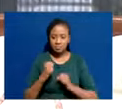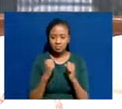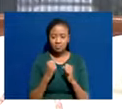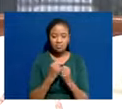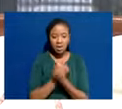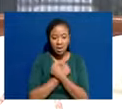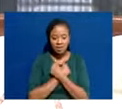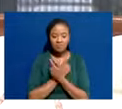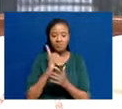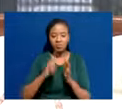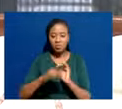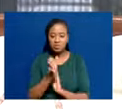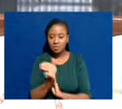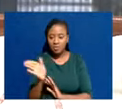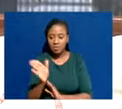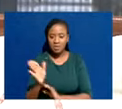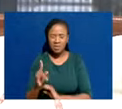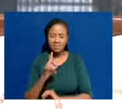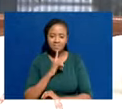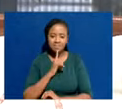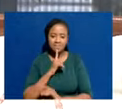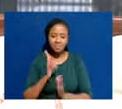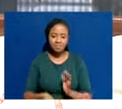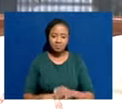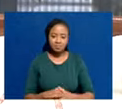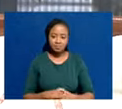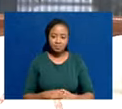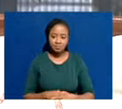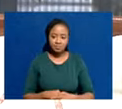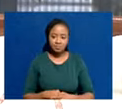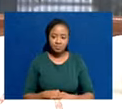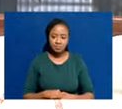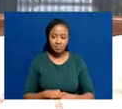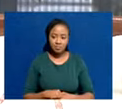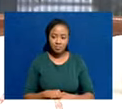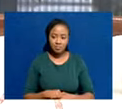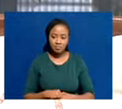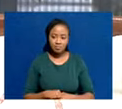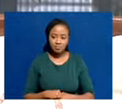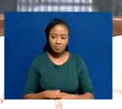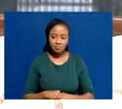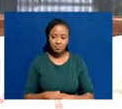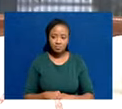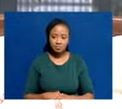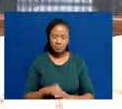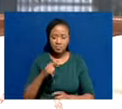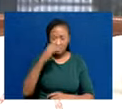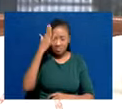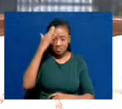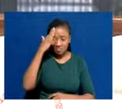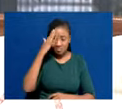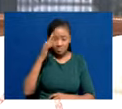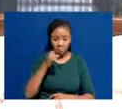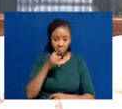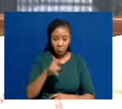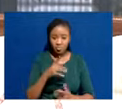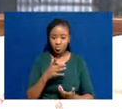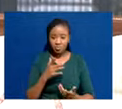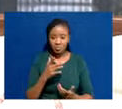was speaking to kids at, I think, KU or JKLIVE. And said, you have an imperative now